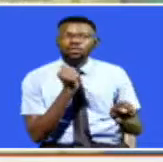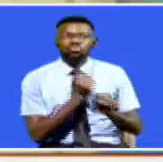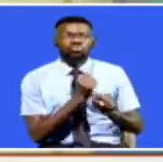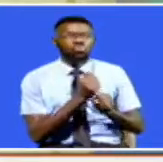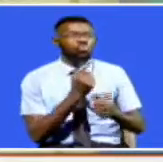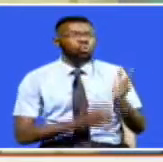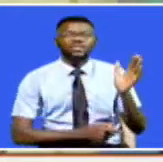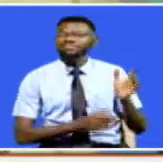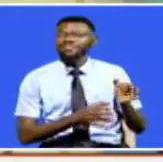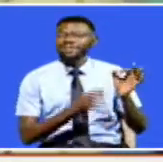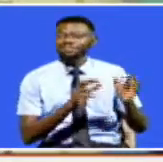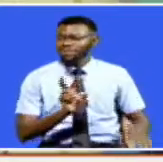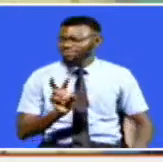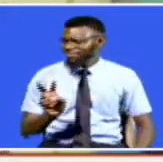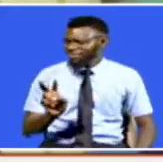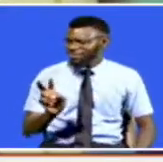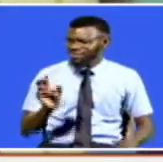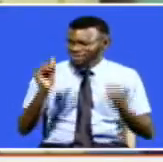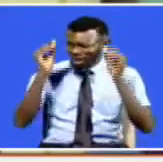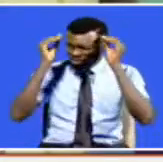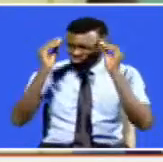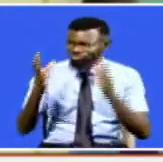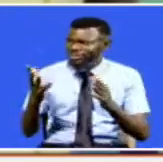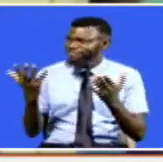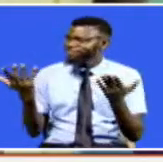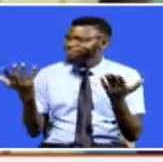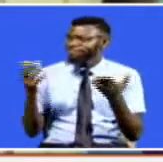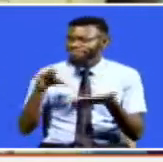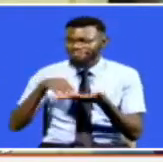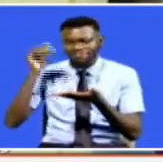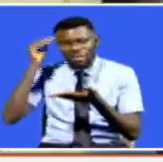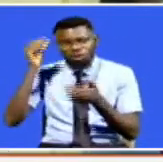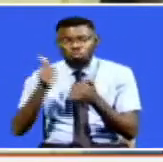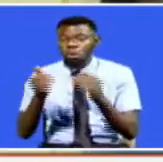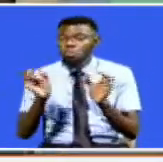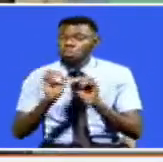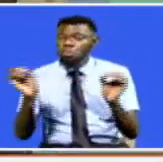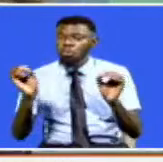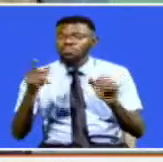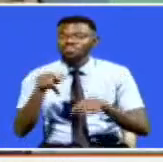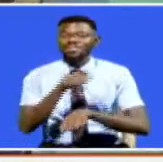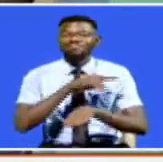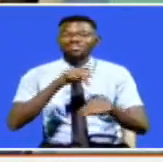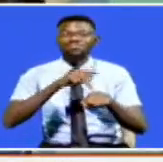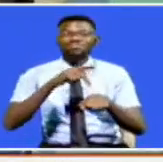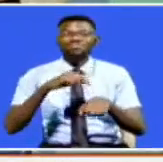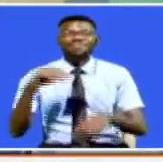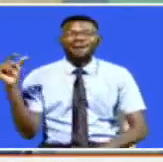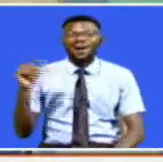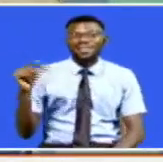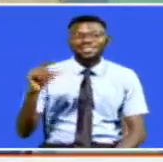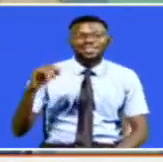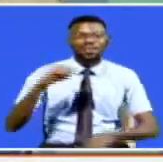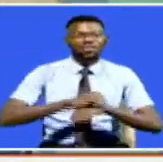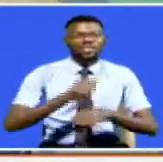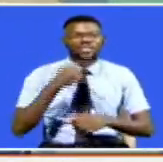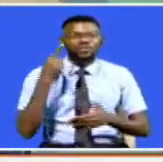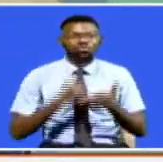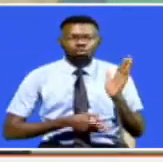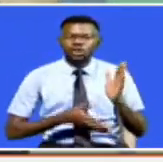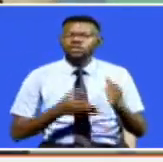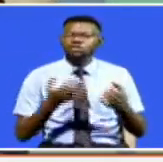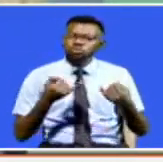wanafunzi wake hayatimizwi? Mwalimu mkuu wa shule ya msingi ya Garissa, Ahmed Abdi, anasema walilazimika kujikaza